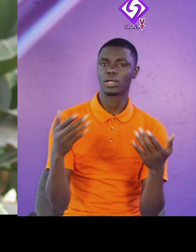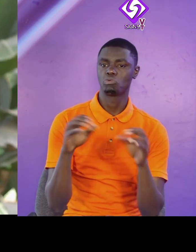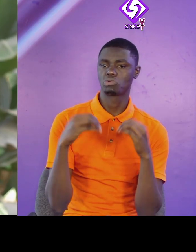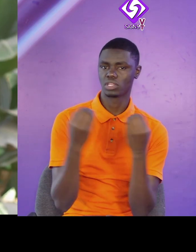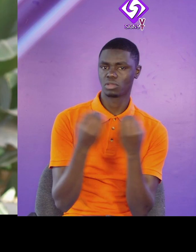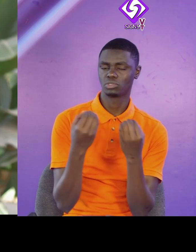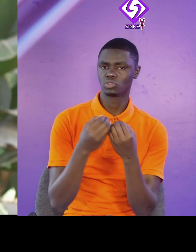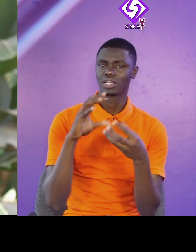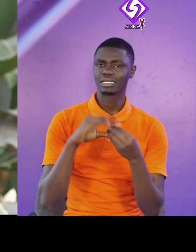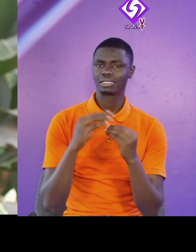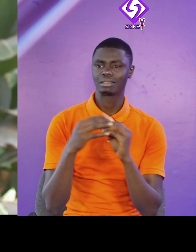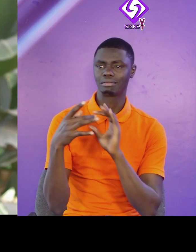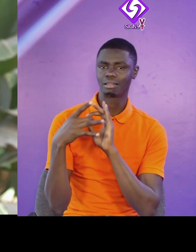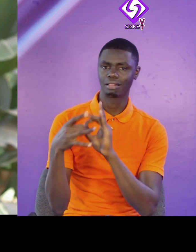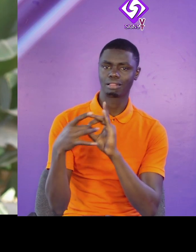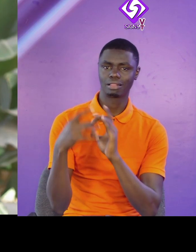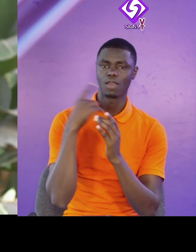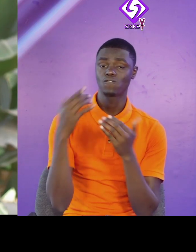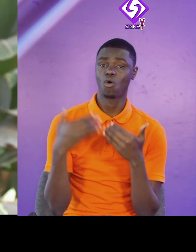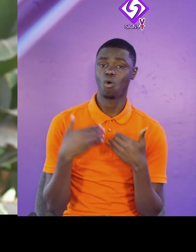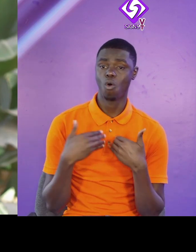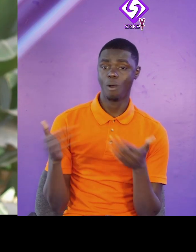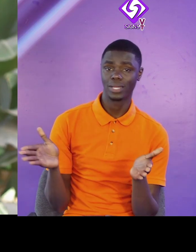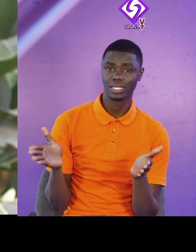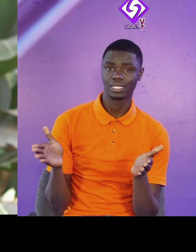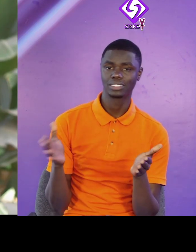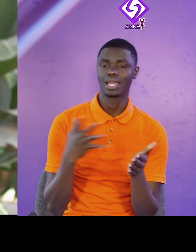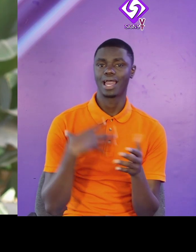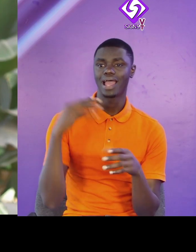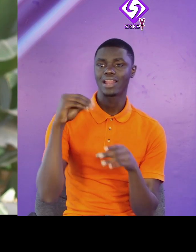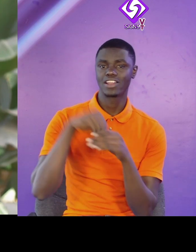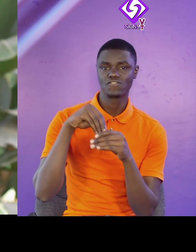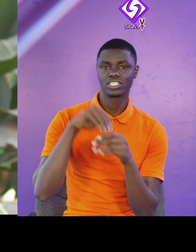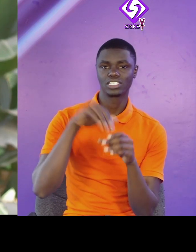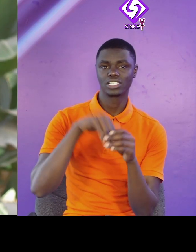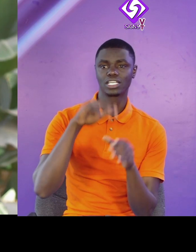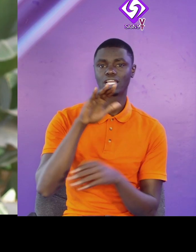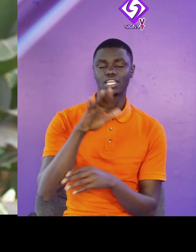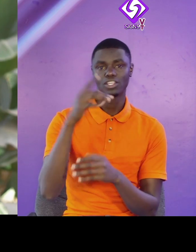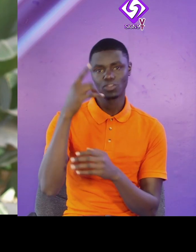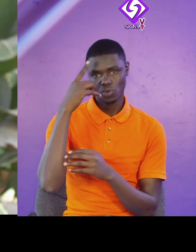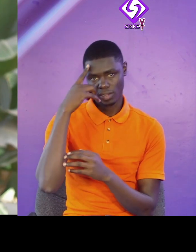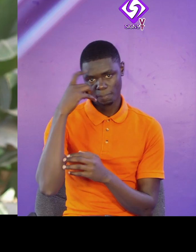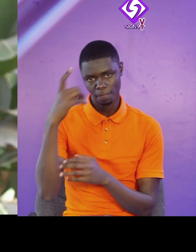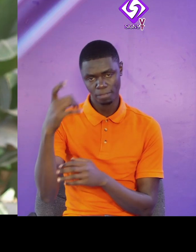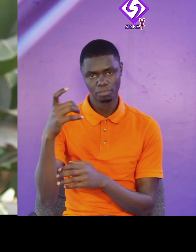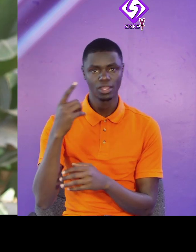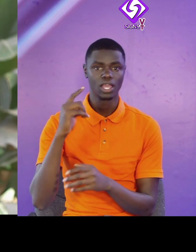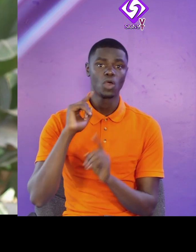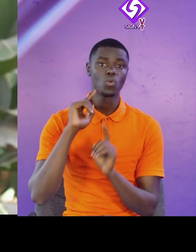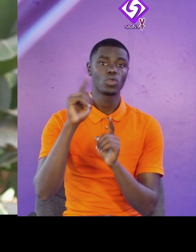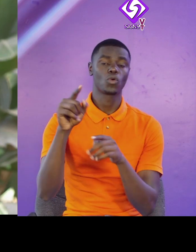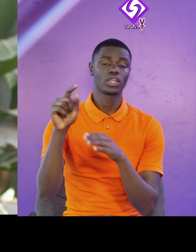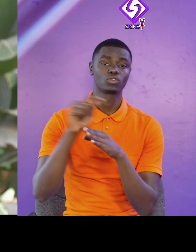creating that culture of openness and investing in your team. And we're going in to deliver